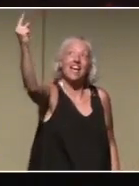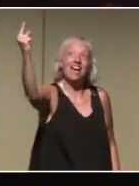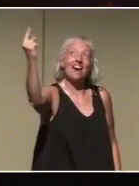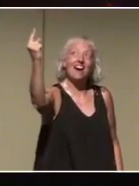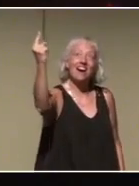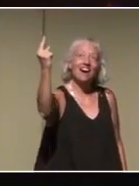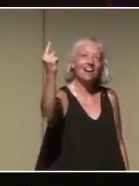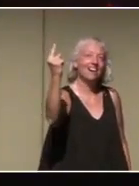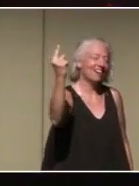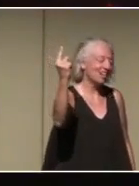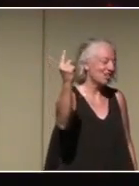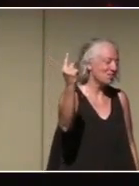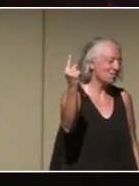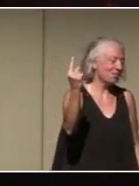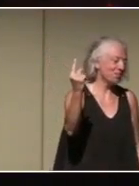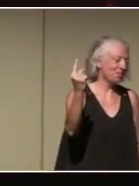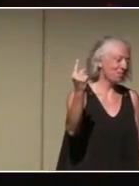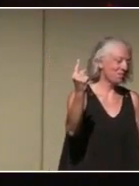trumpets